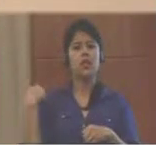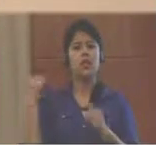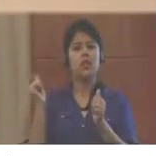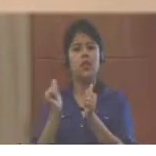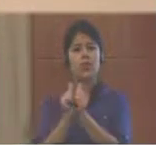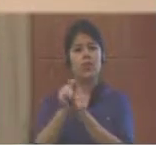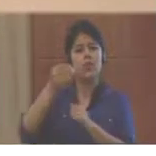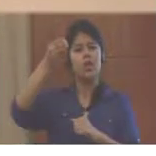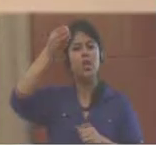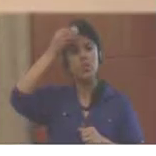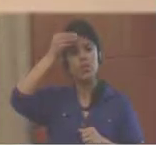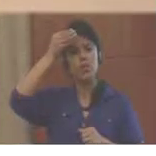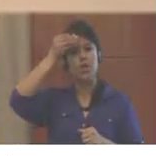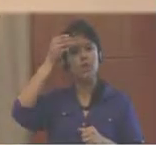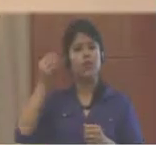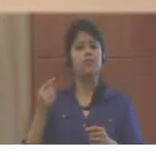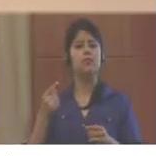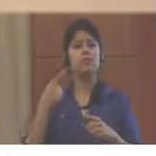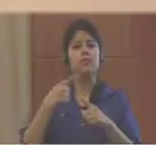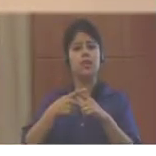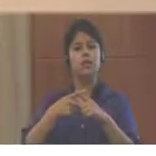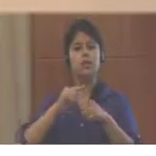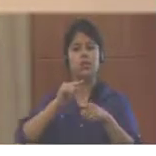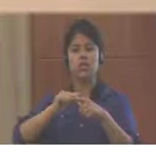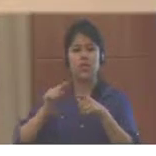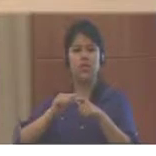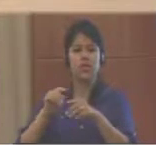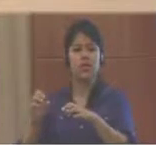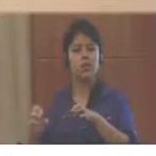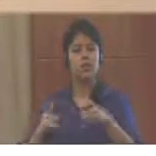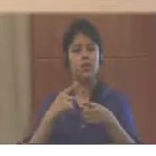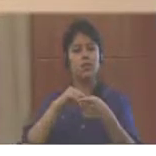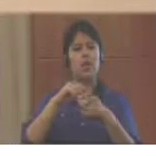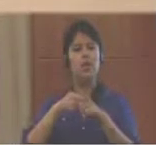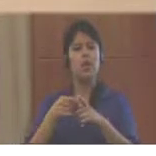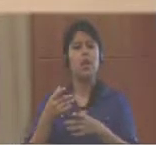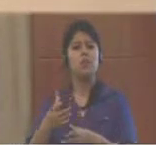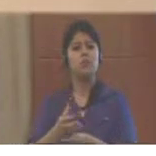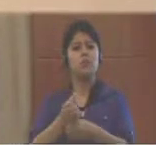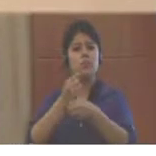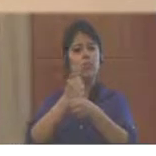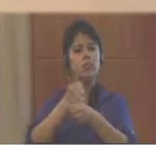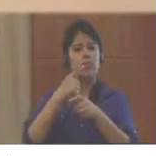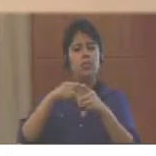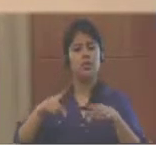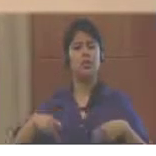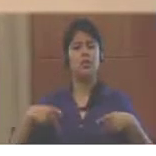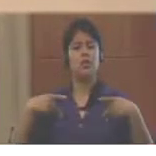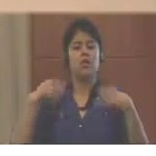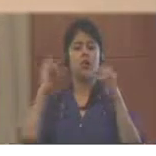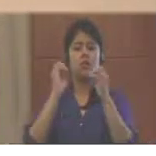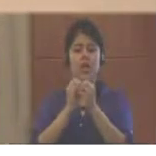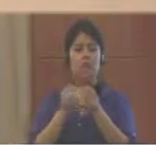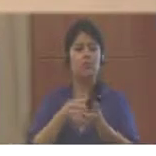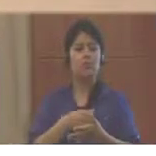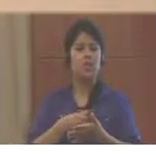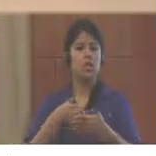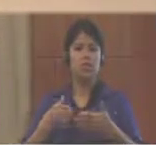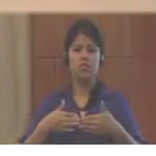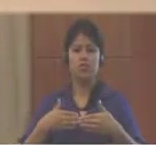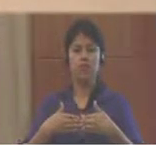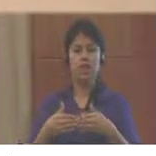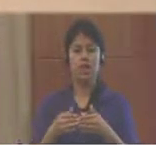with education and also the mechanisms to protect the livelihood of the